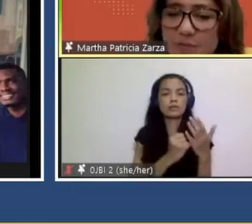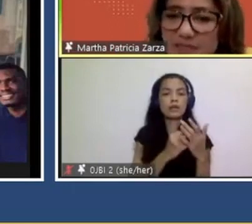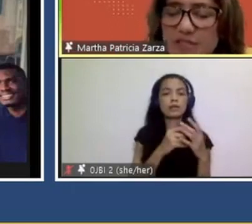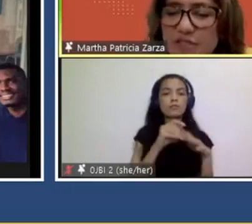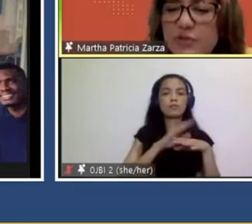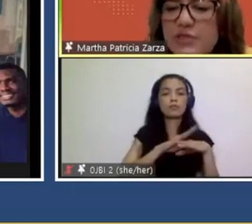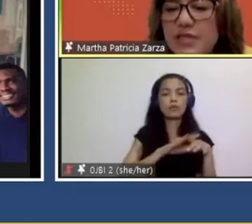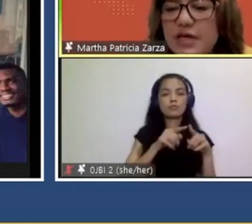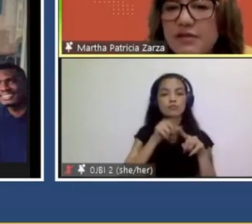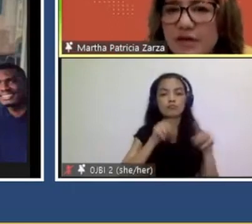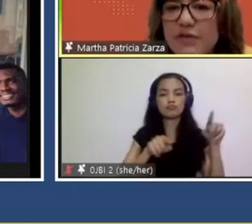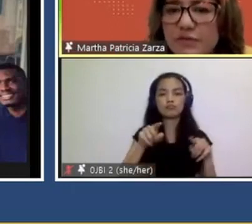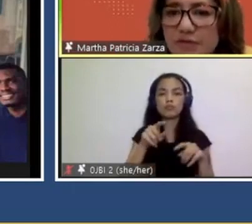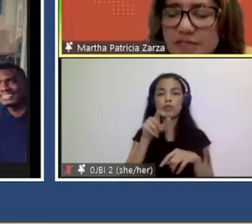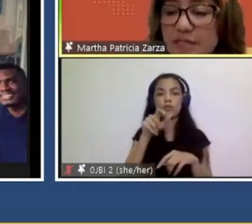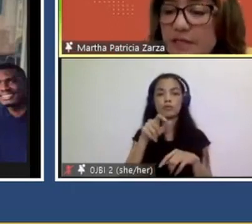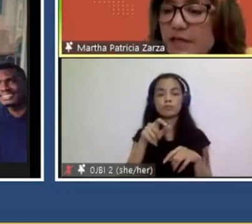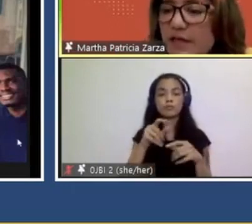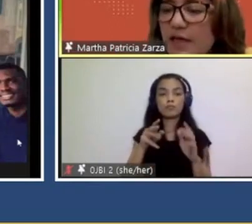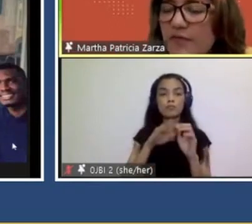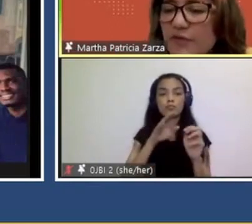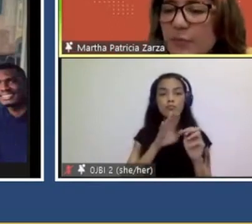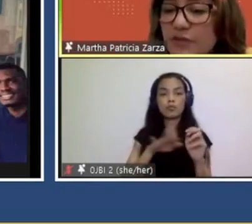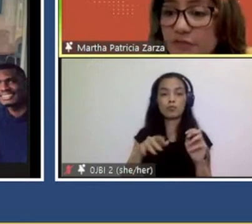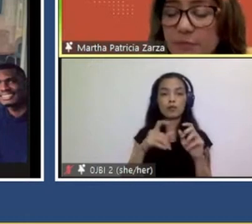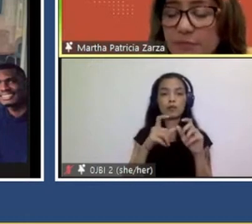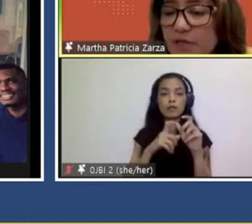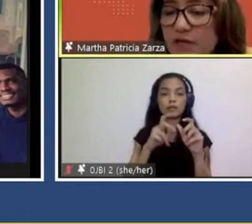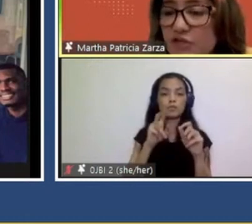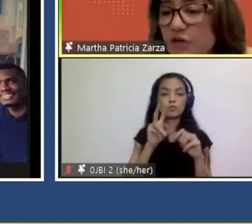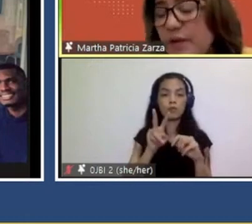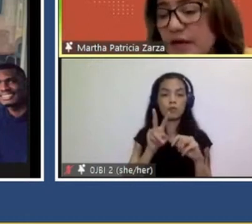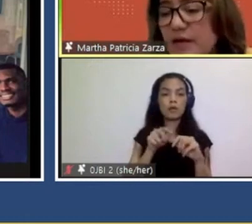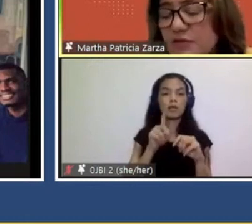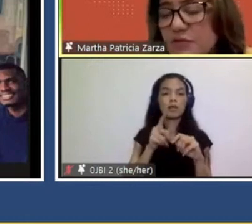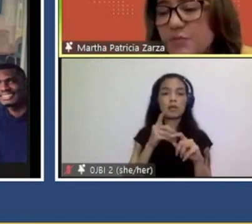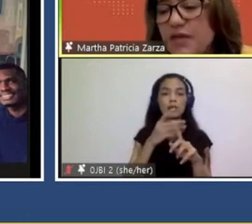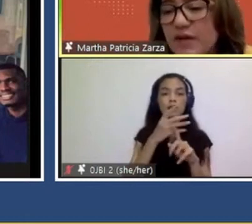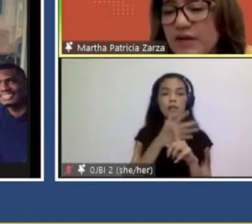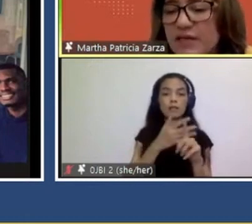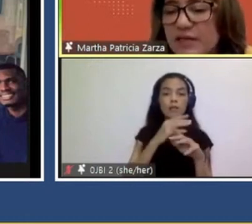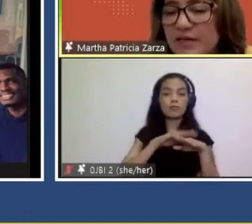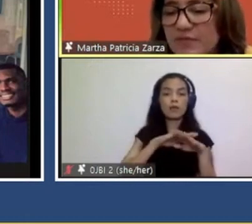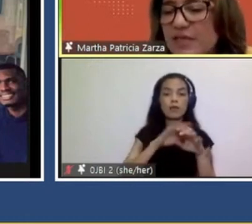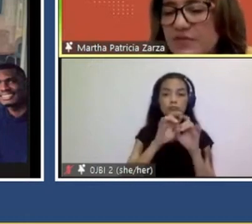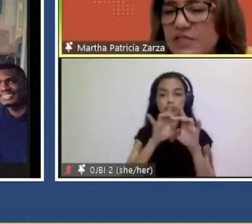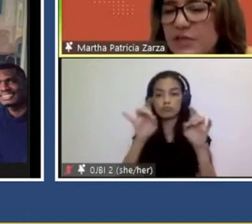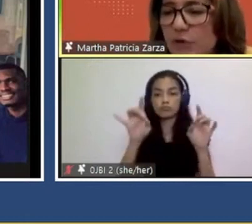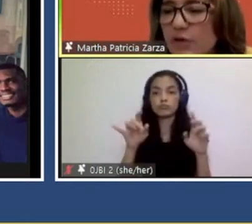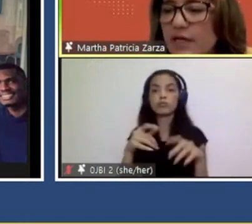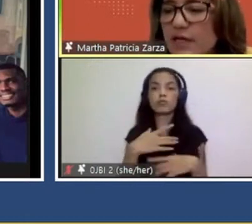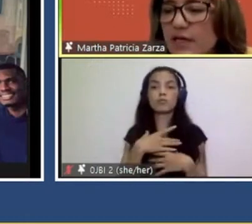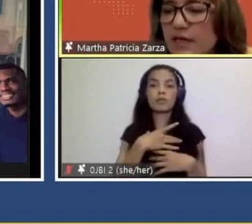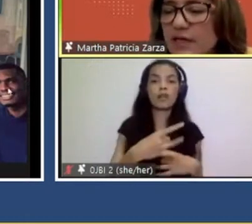were students, master students at Cranfield University from different cultural backgrounds, which made very